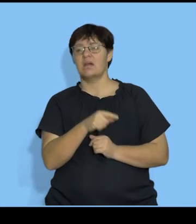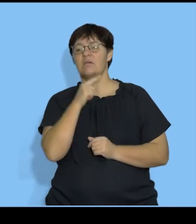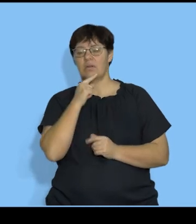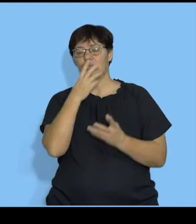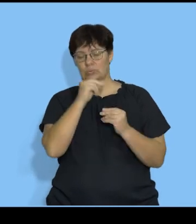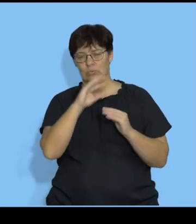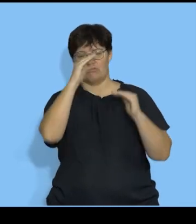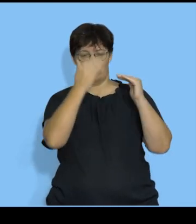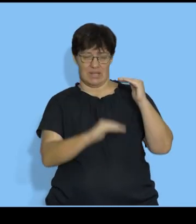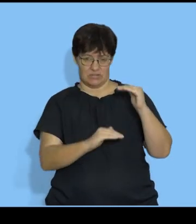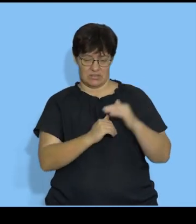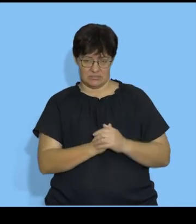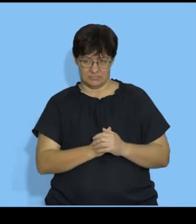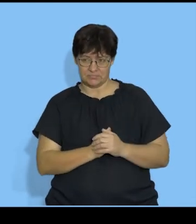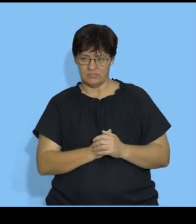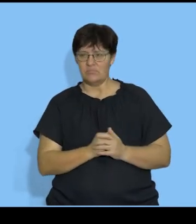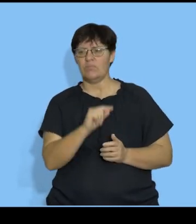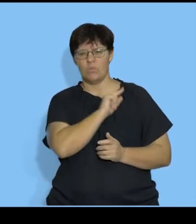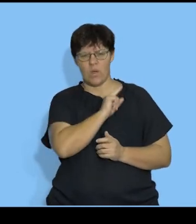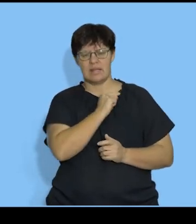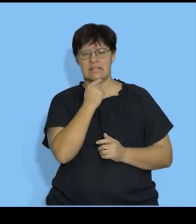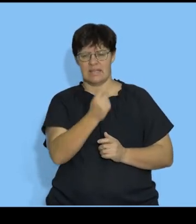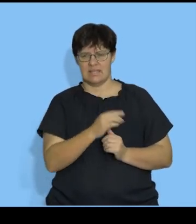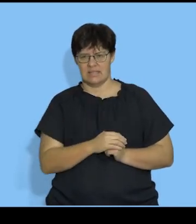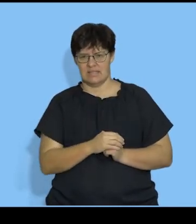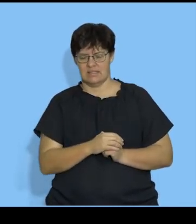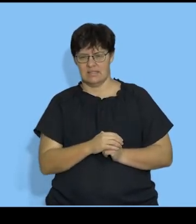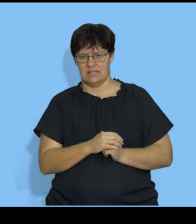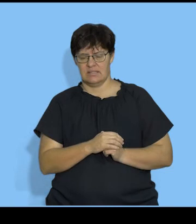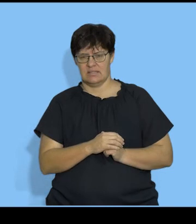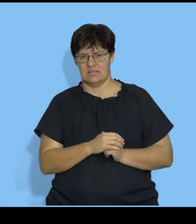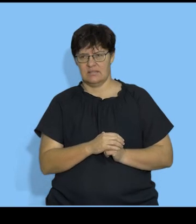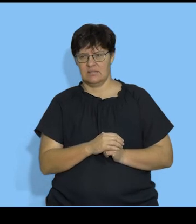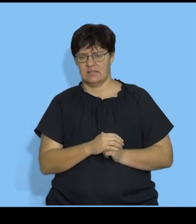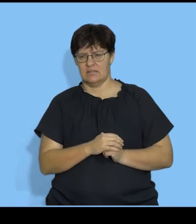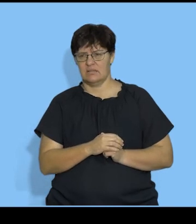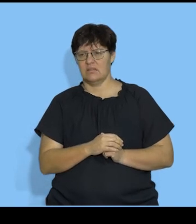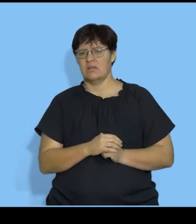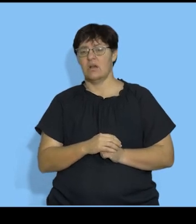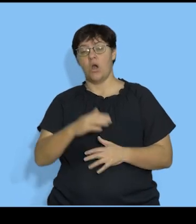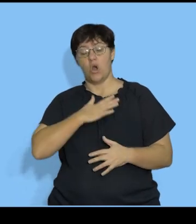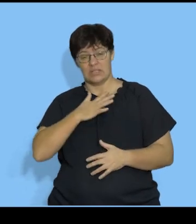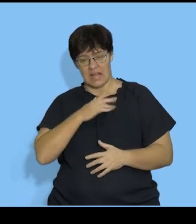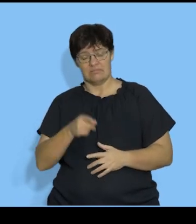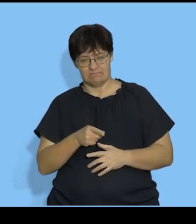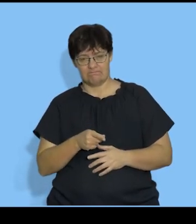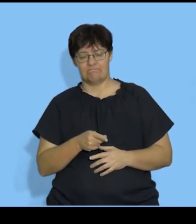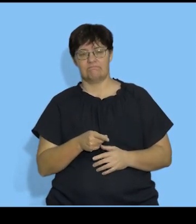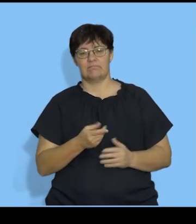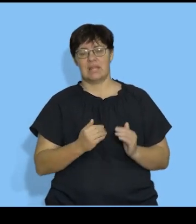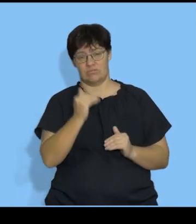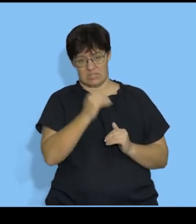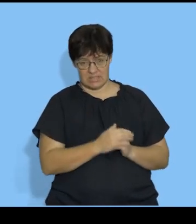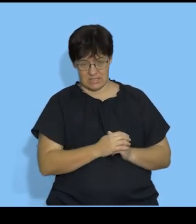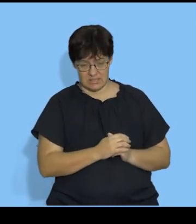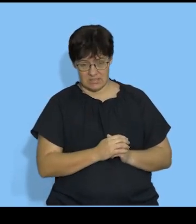reduction, because it is saying as you go down the table, the strength of oxidizing agent increases. While if we can go